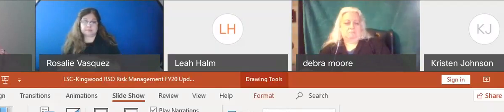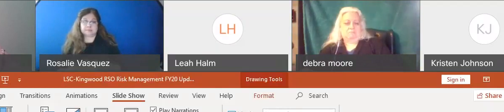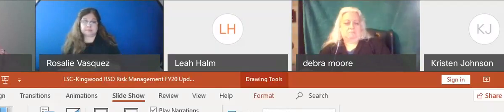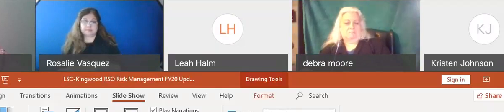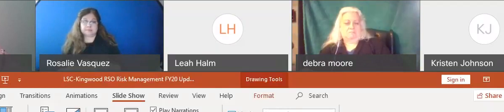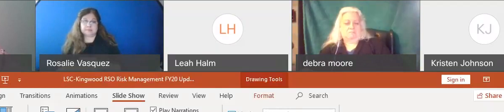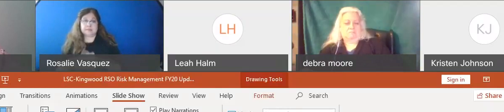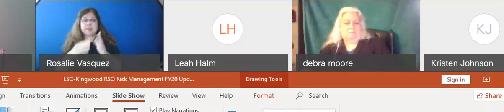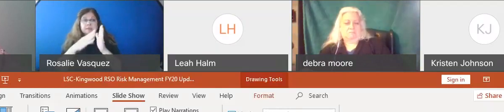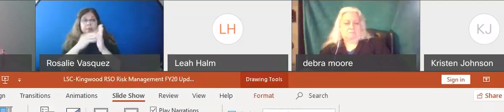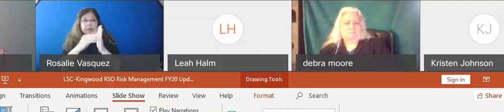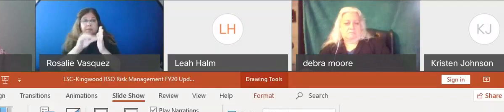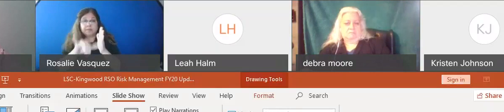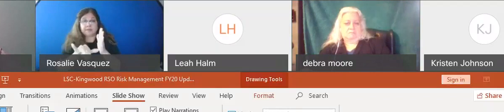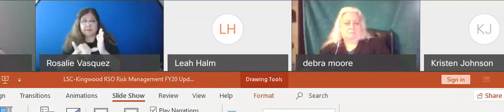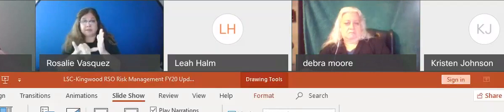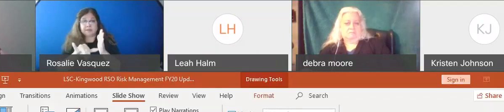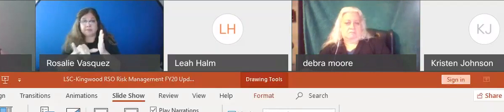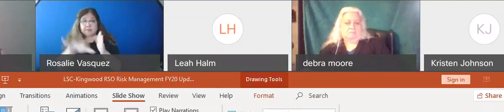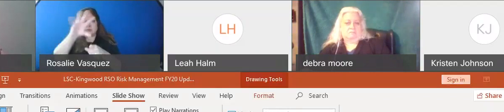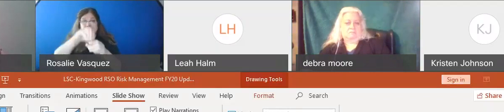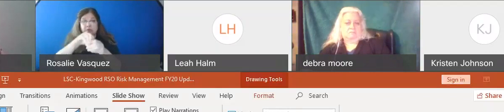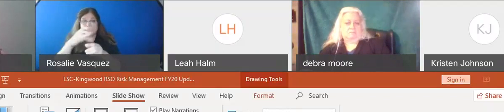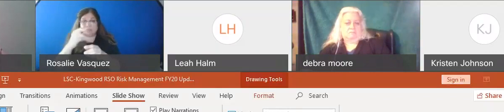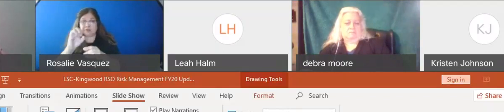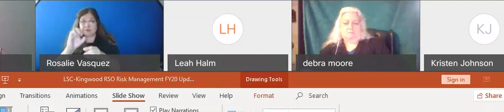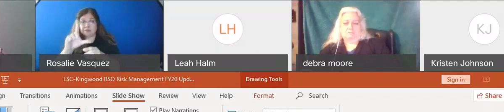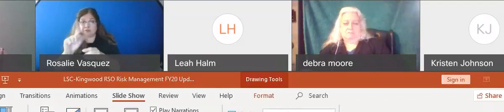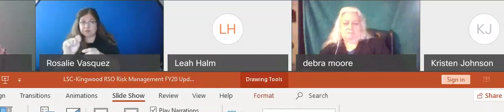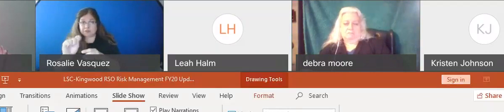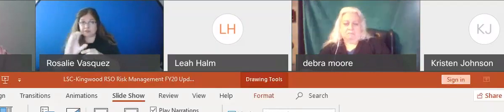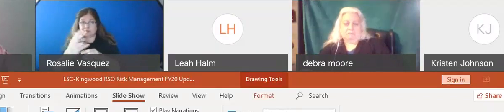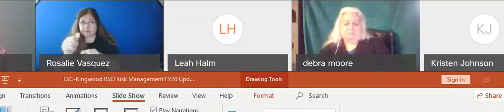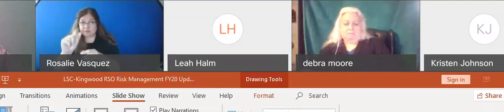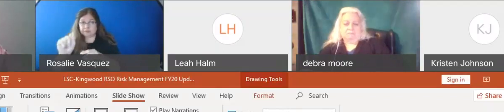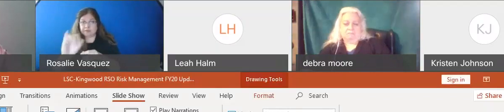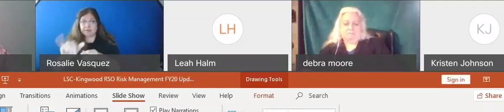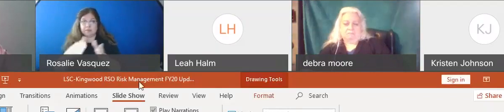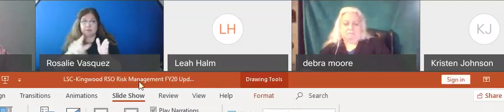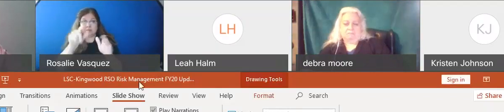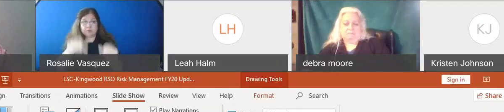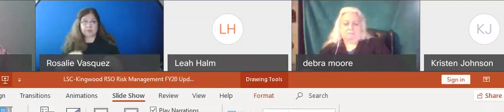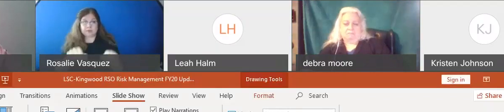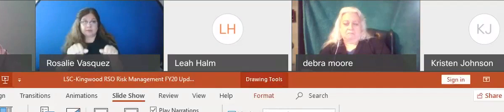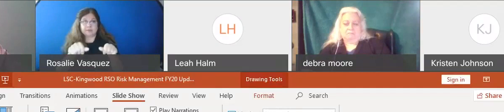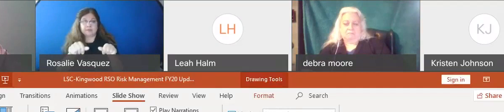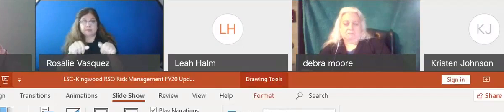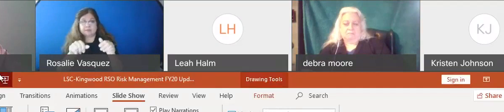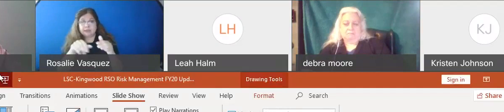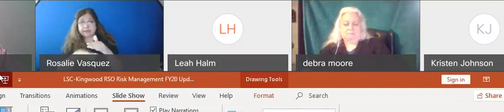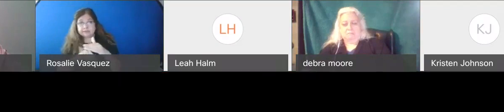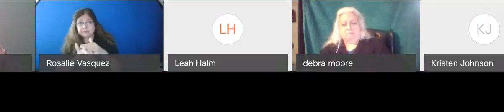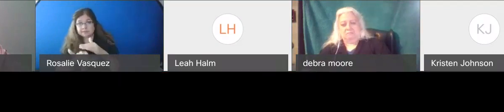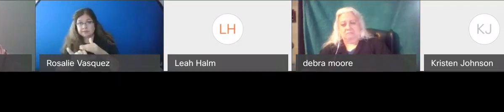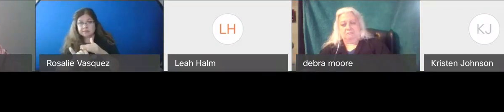I'm going to copy this and put this into the chat. So that way you guys can access it. And then let me